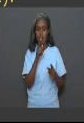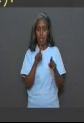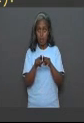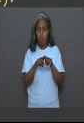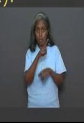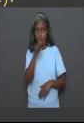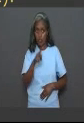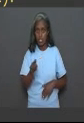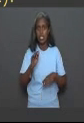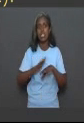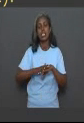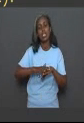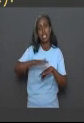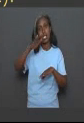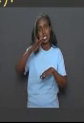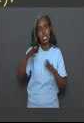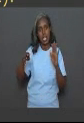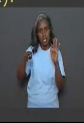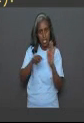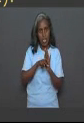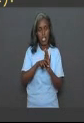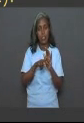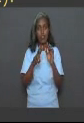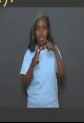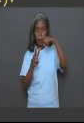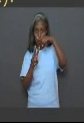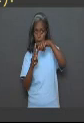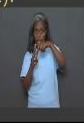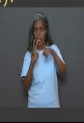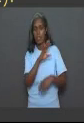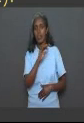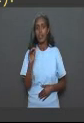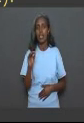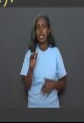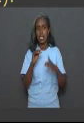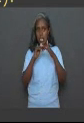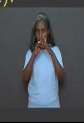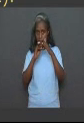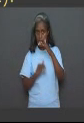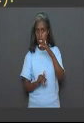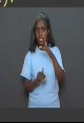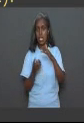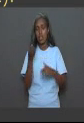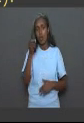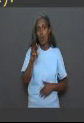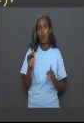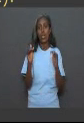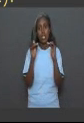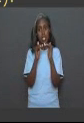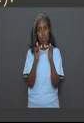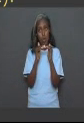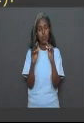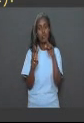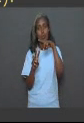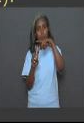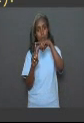that is greater than -pi and less than or equal